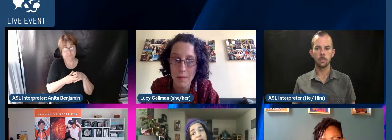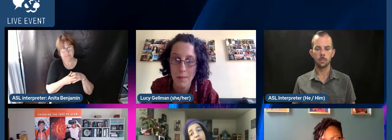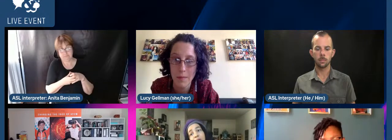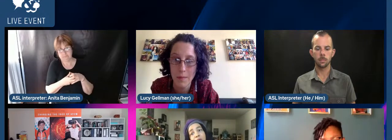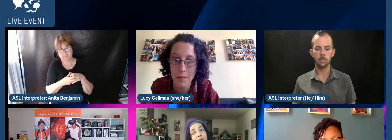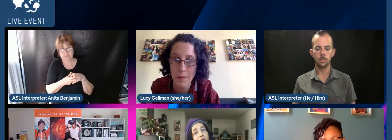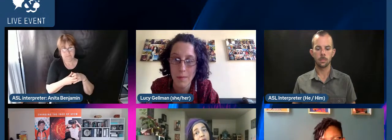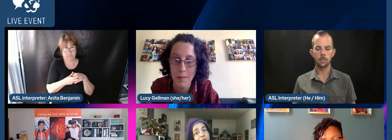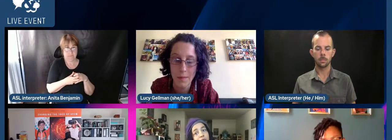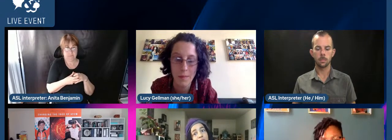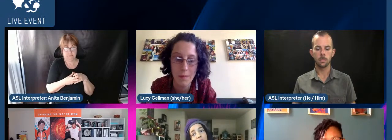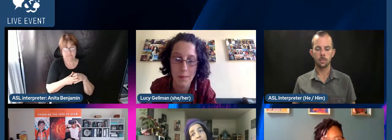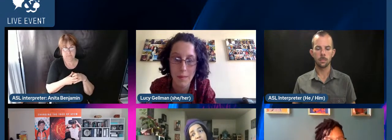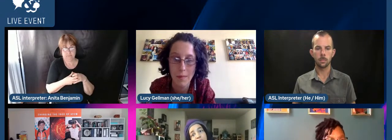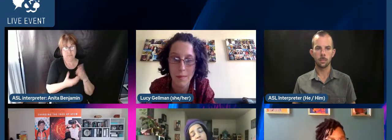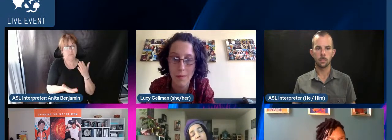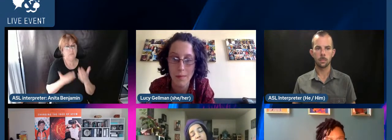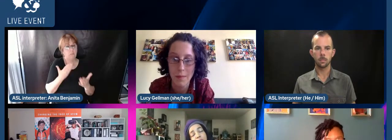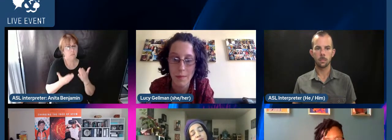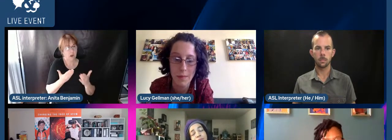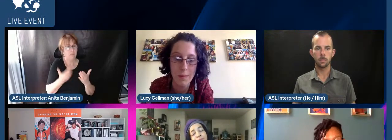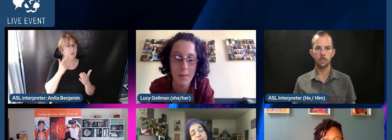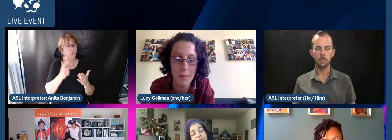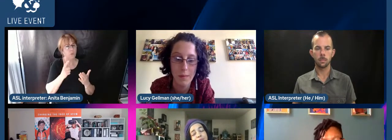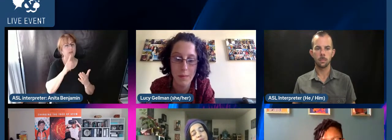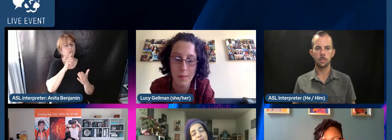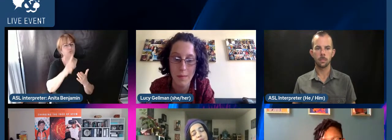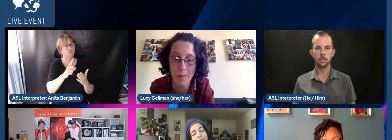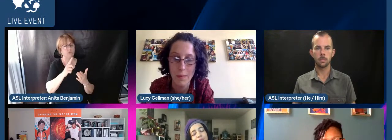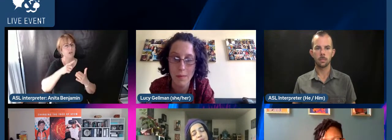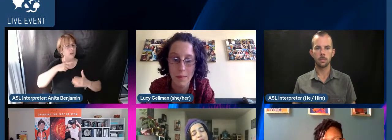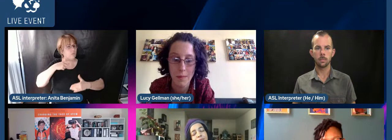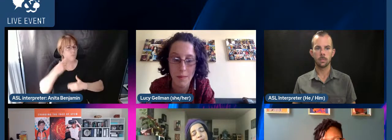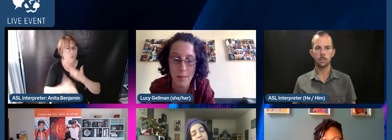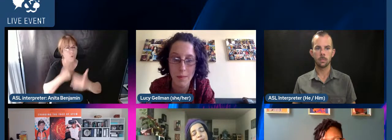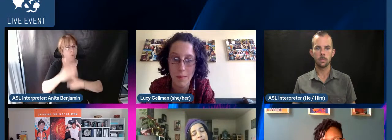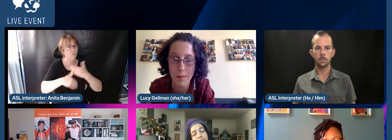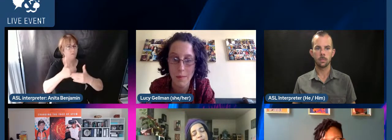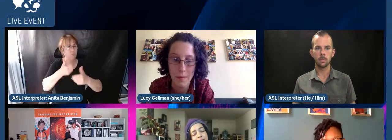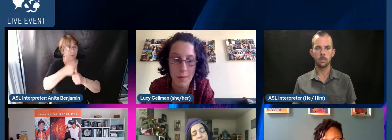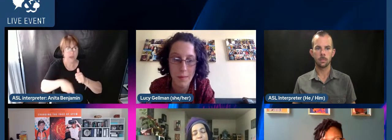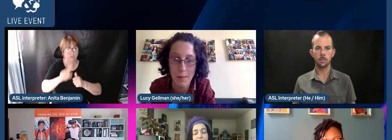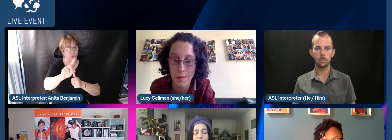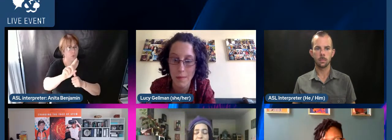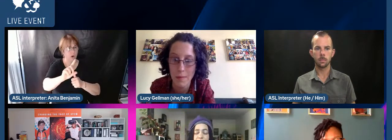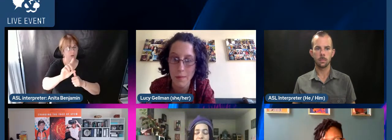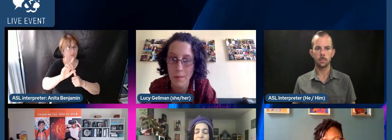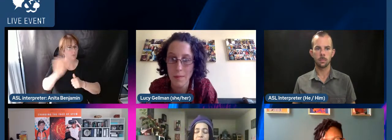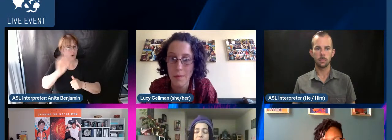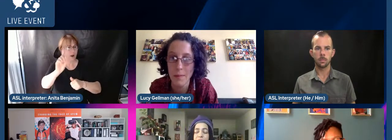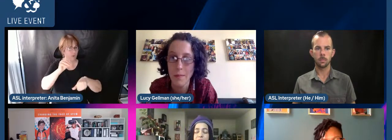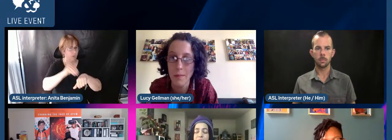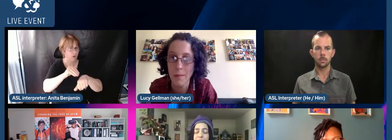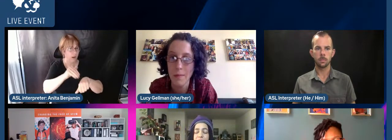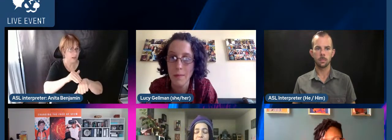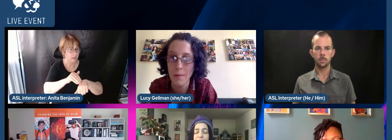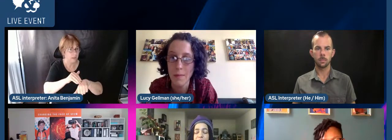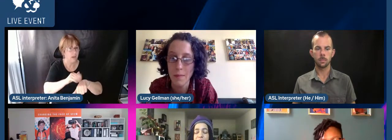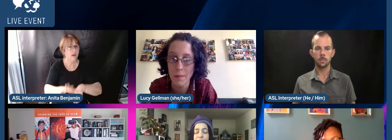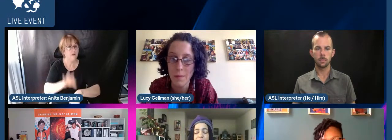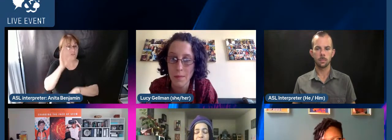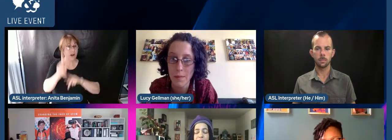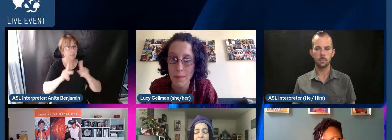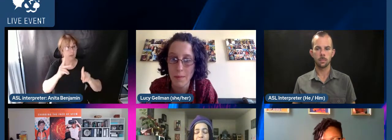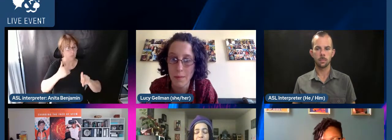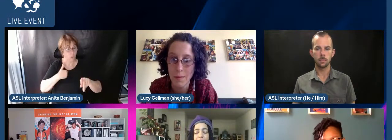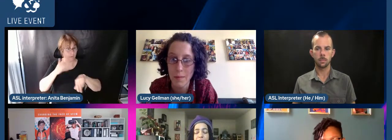move with it. We need to meet people where they are and find those people that have those